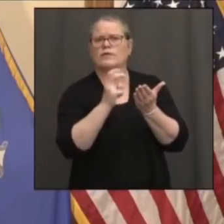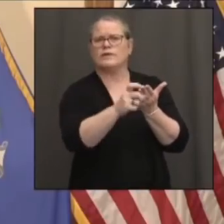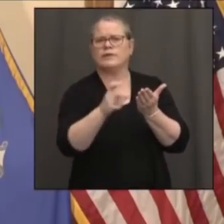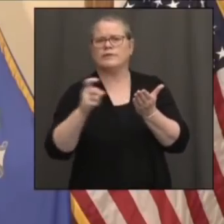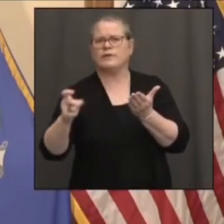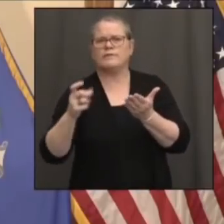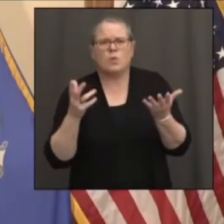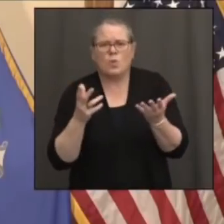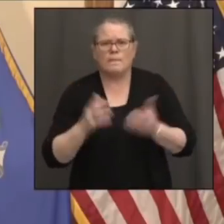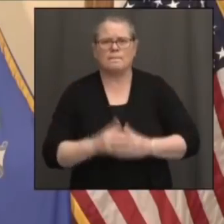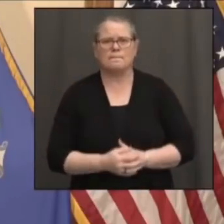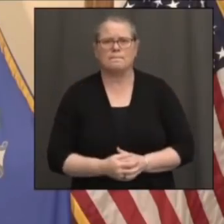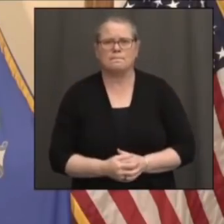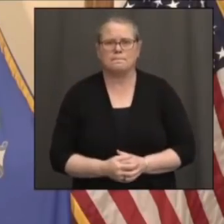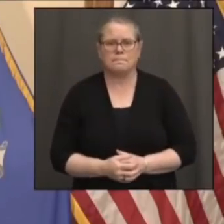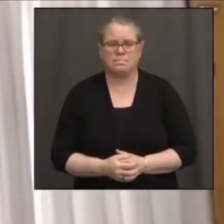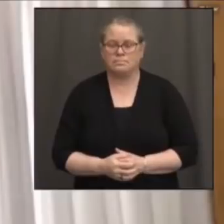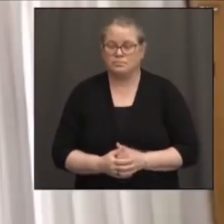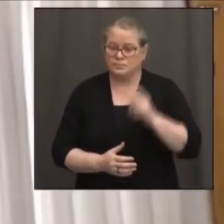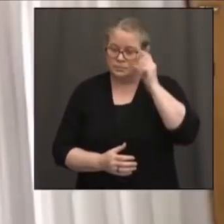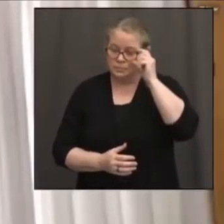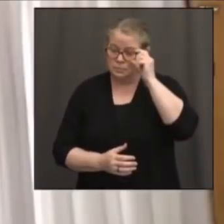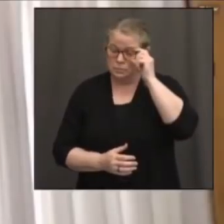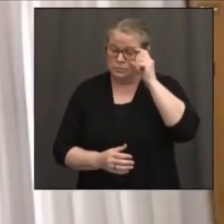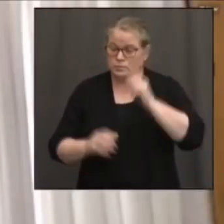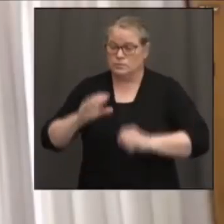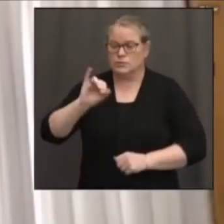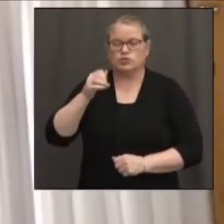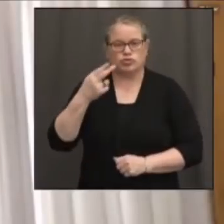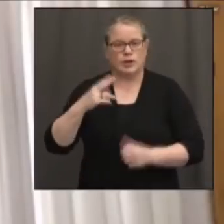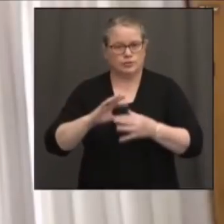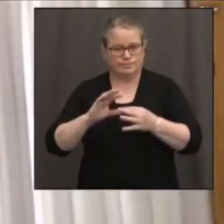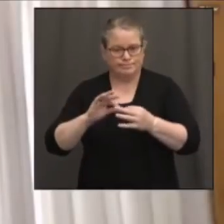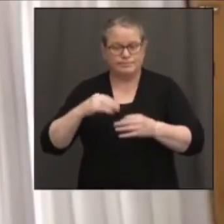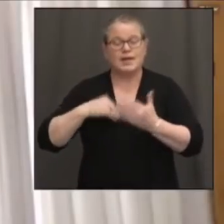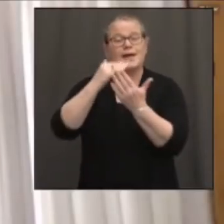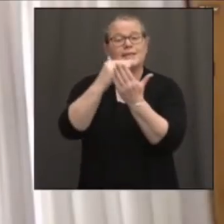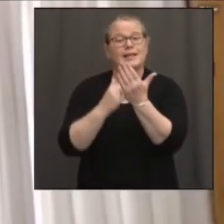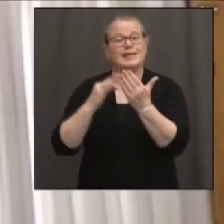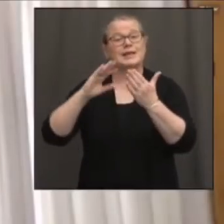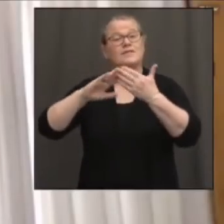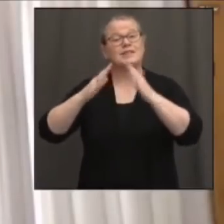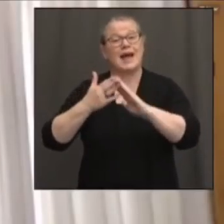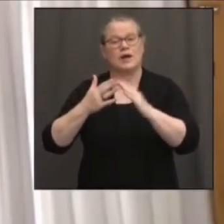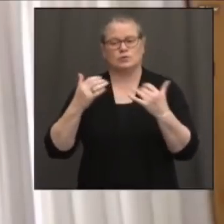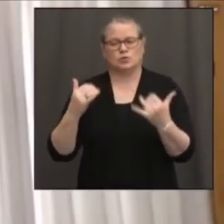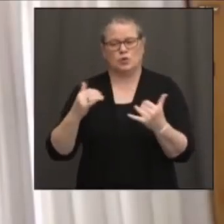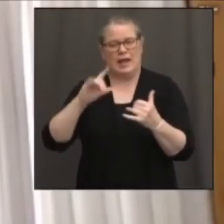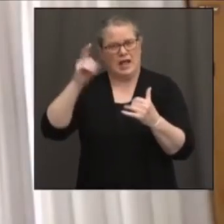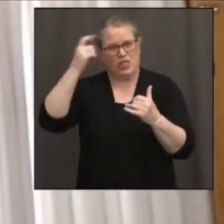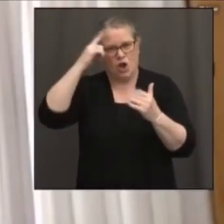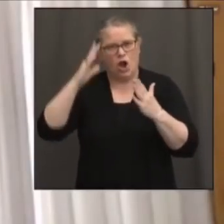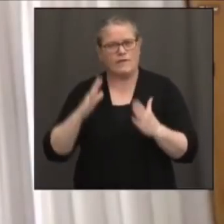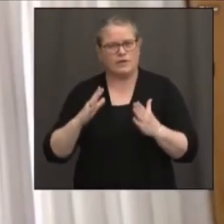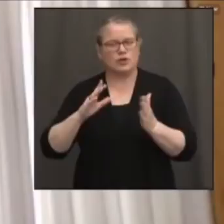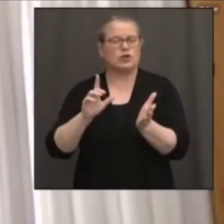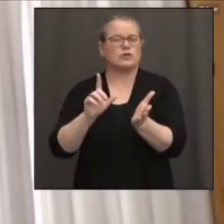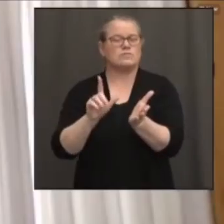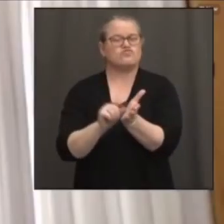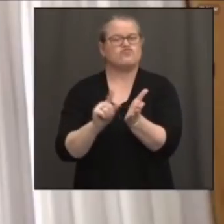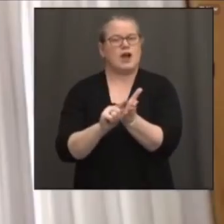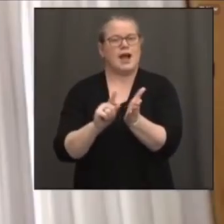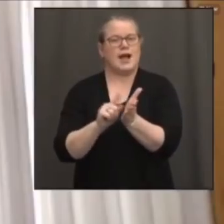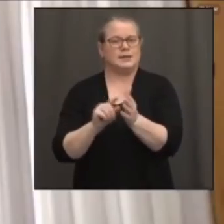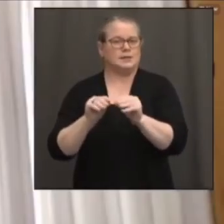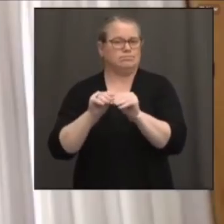Sure. Well, we press released, Governor press released earlier today the list of towns. I won't run through all of them, but it was really an open application process for